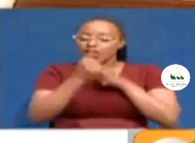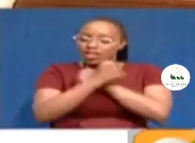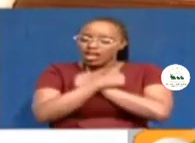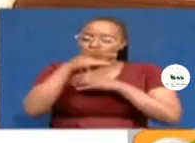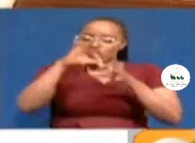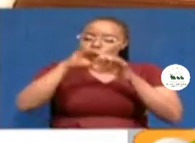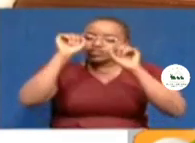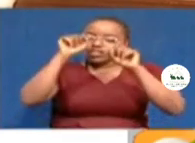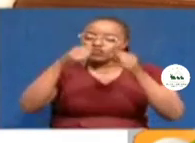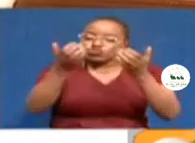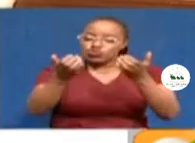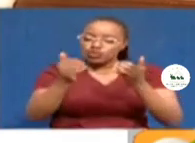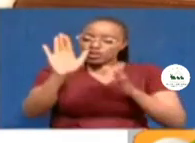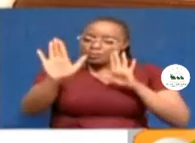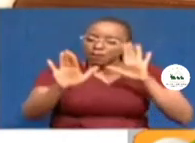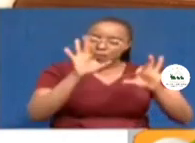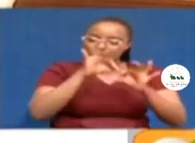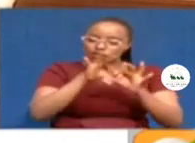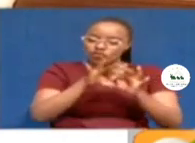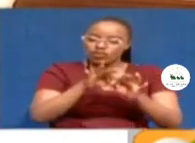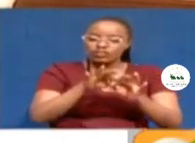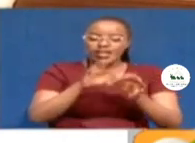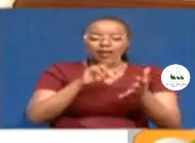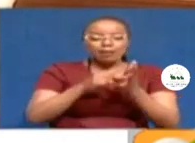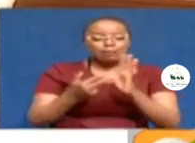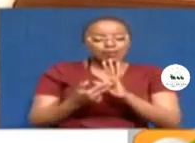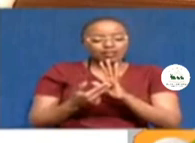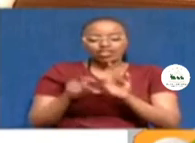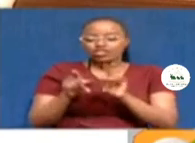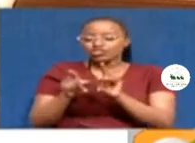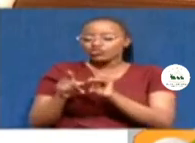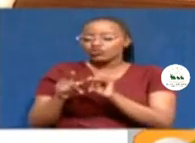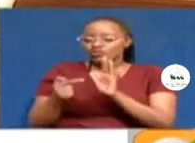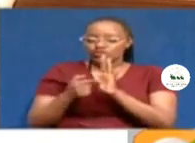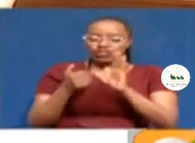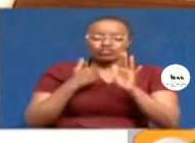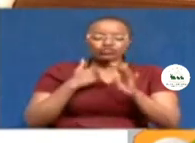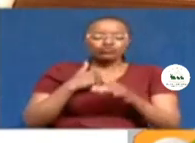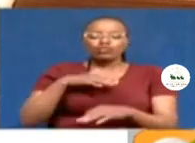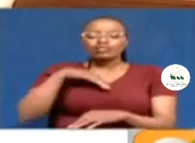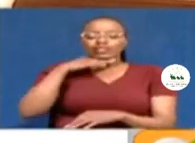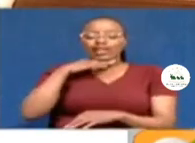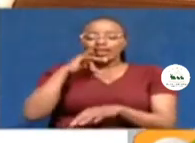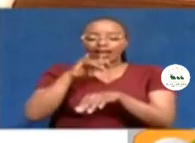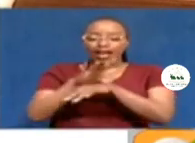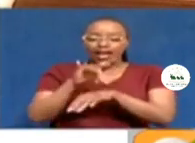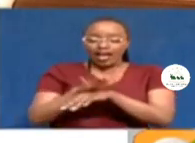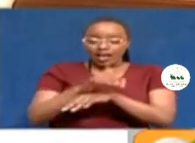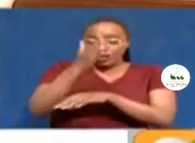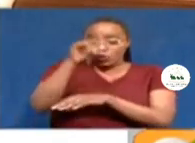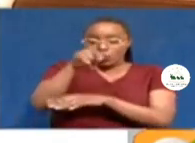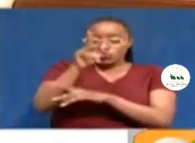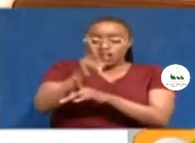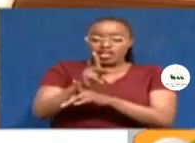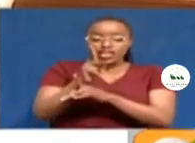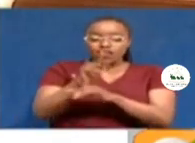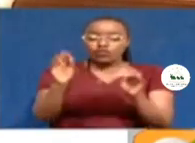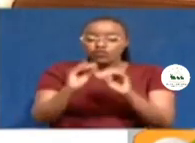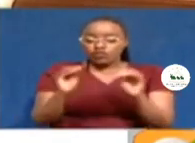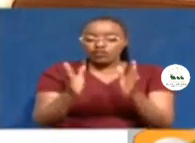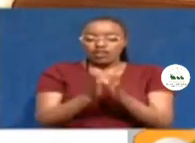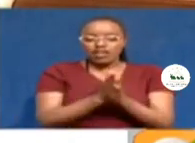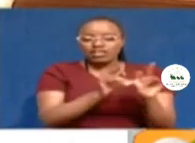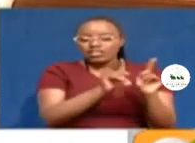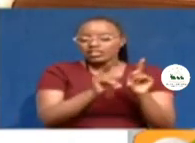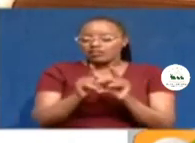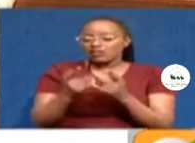votes. You need their votes. Don't expose them to premature death through your recklessness and